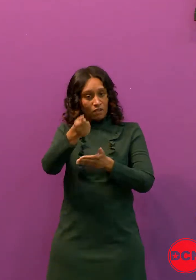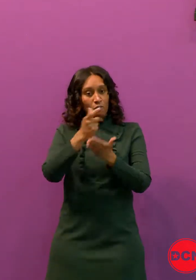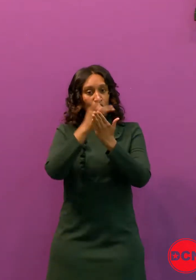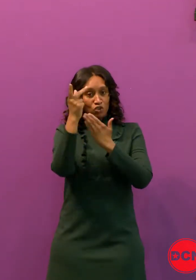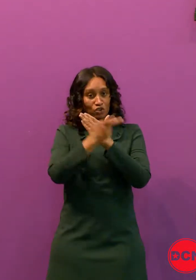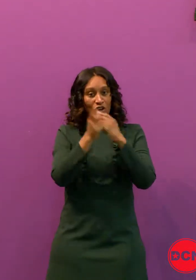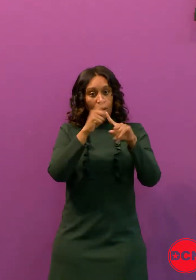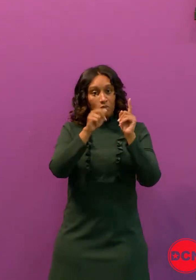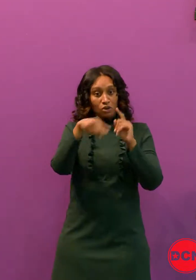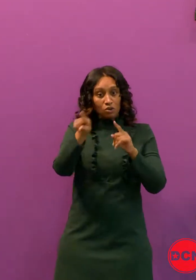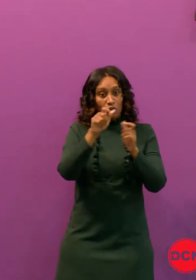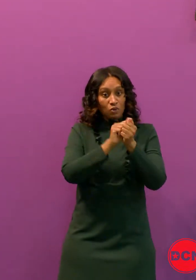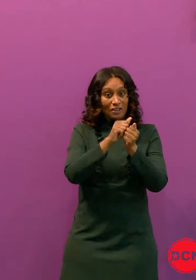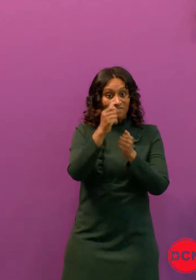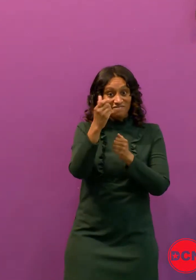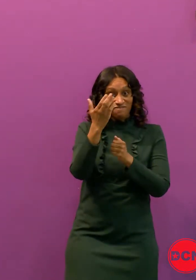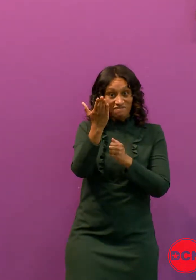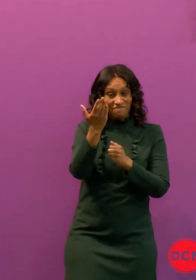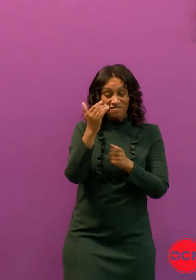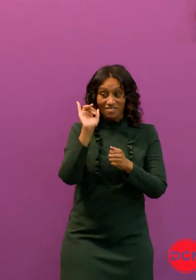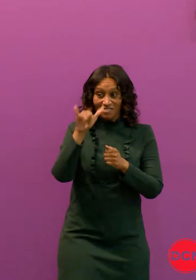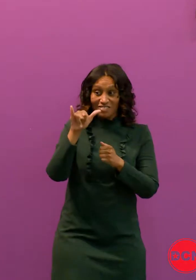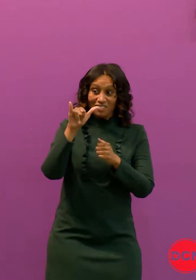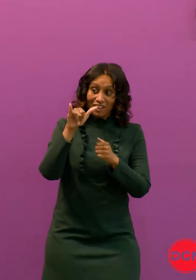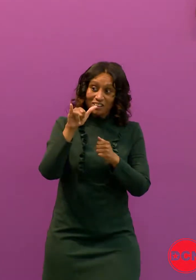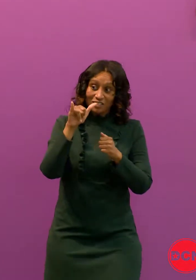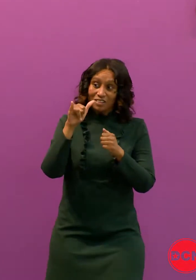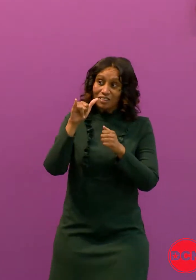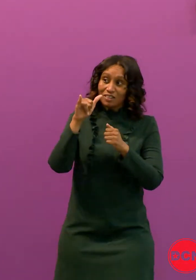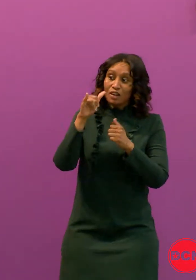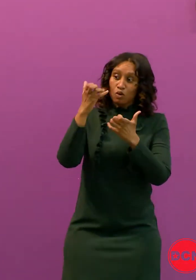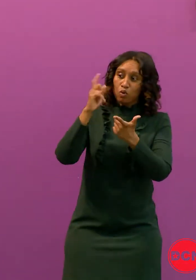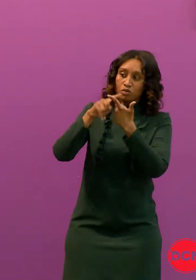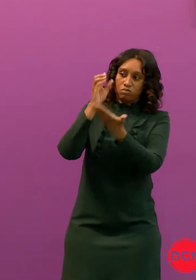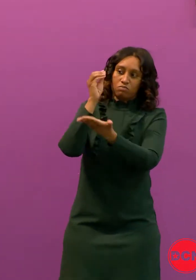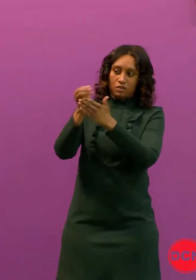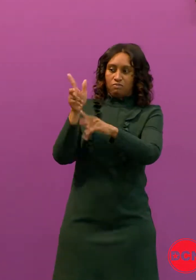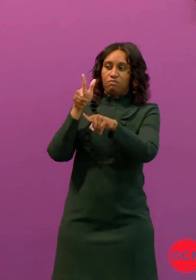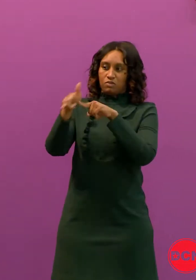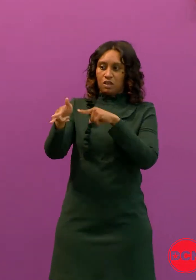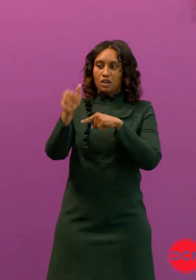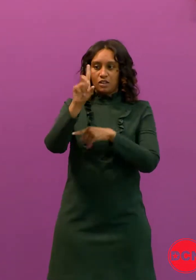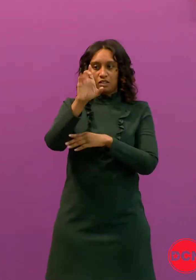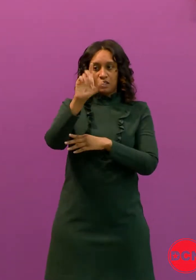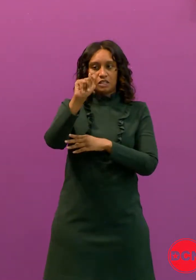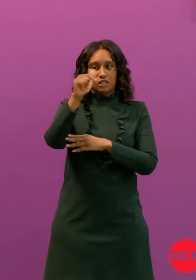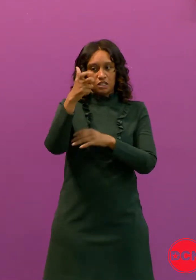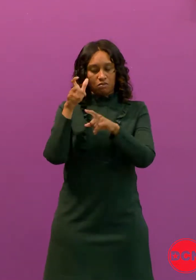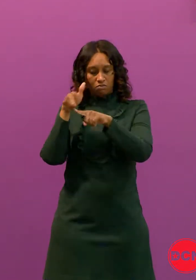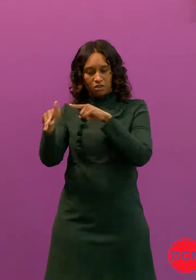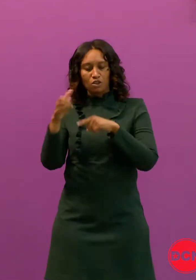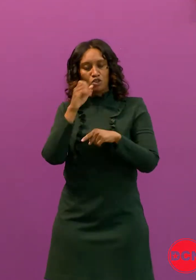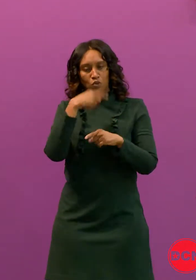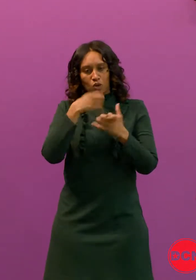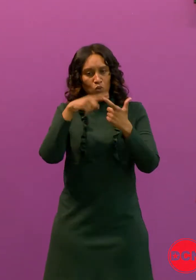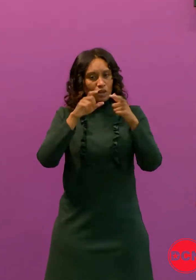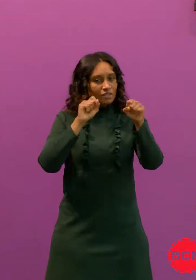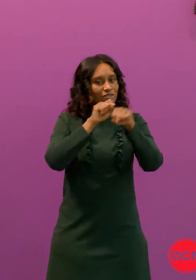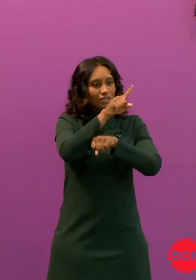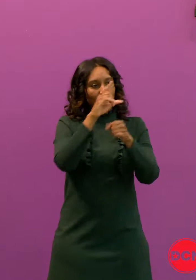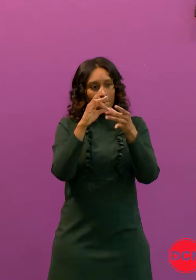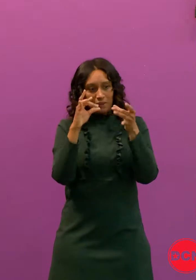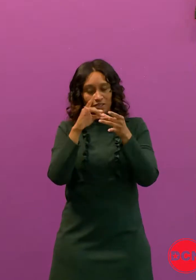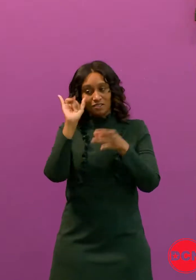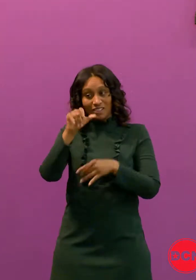lives at 1600 Pennsylvania Avenue zeroed it out in their budget. And so what we're trying to do is send a message